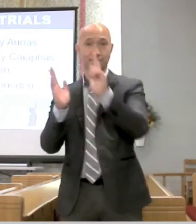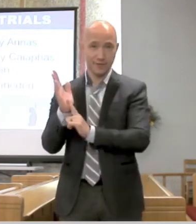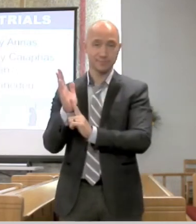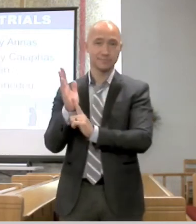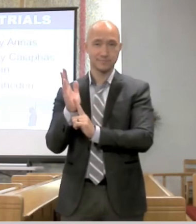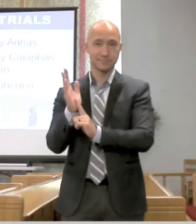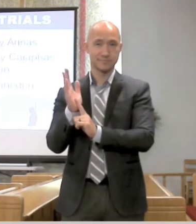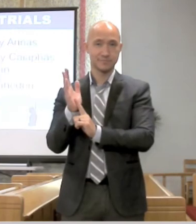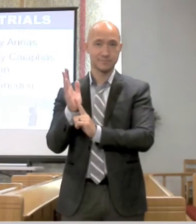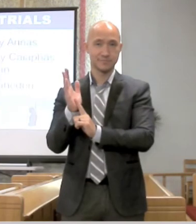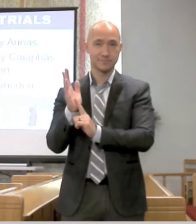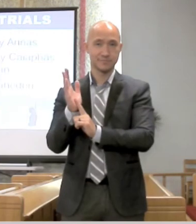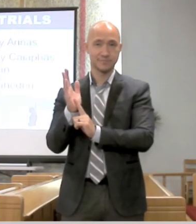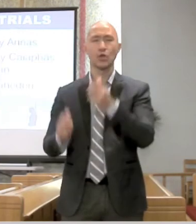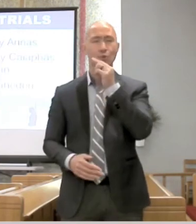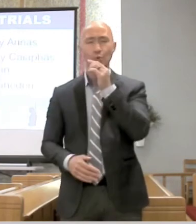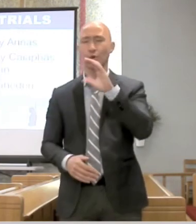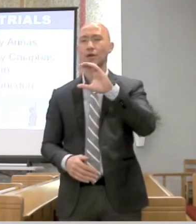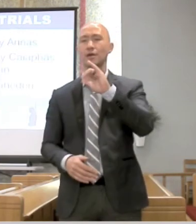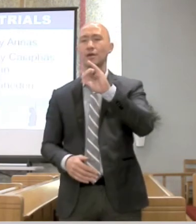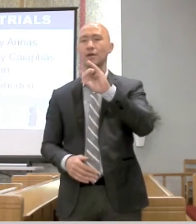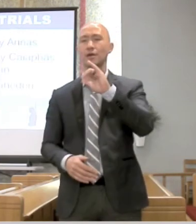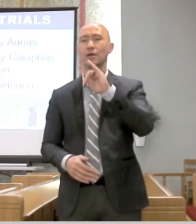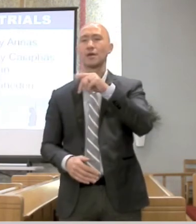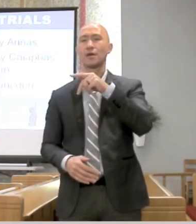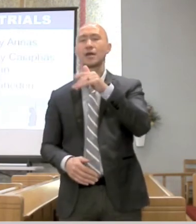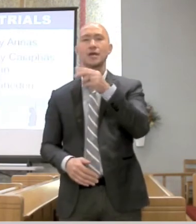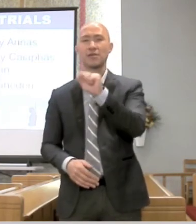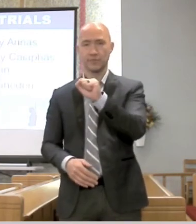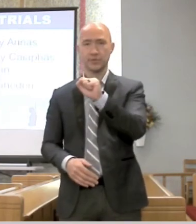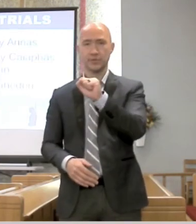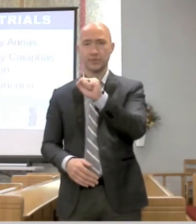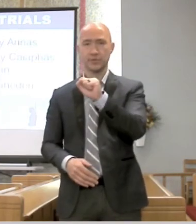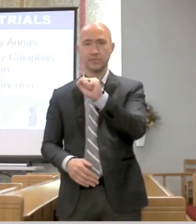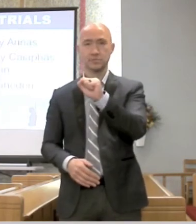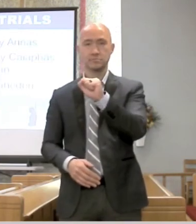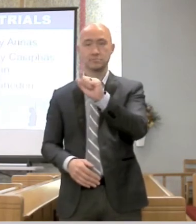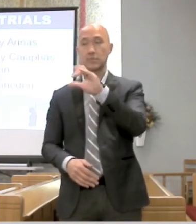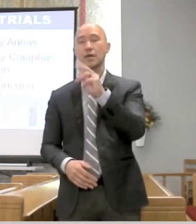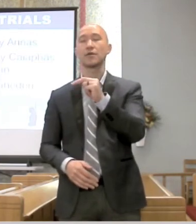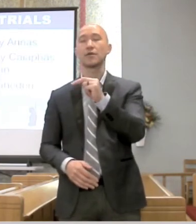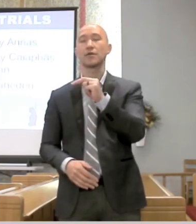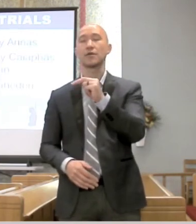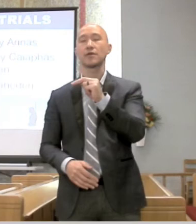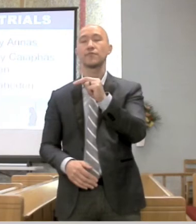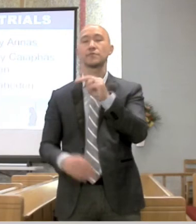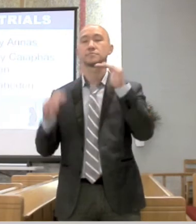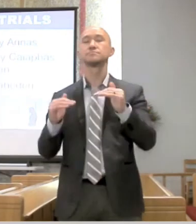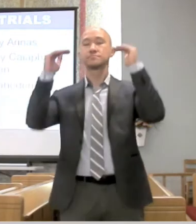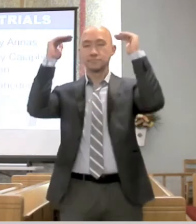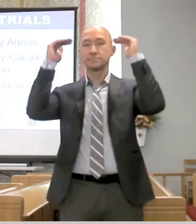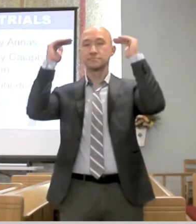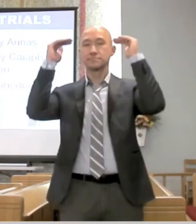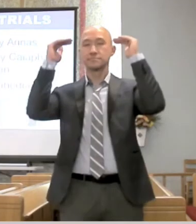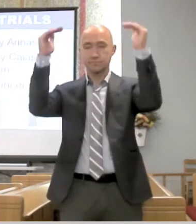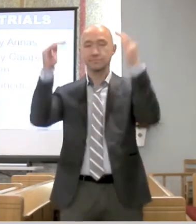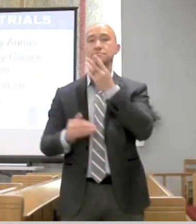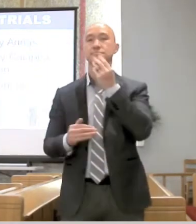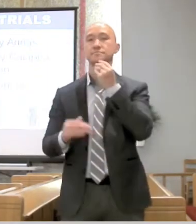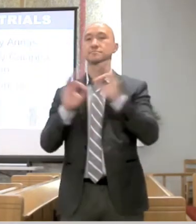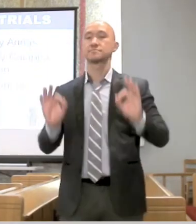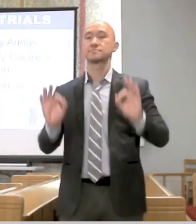that year. But it was really Annas, though. Annas was the real high priest.